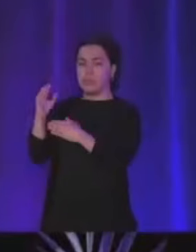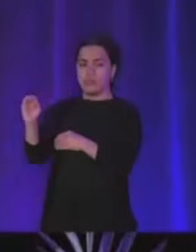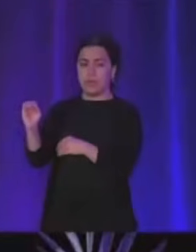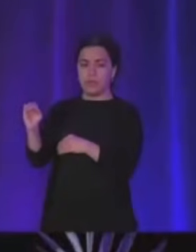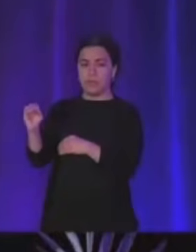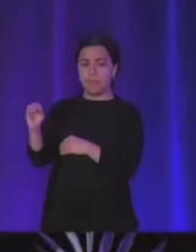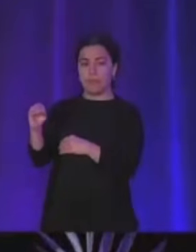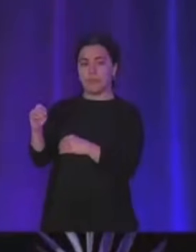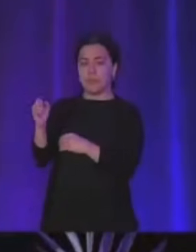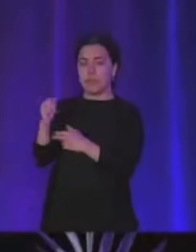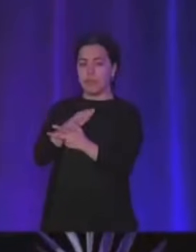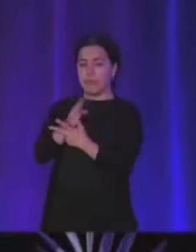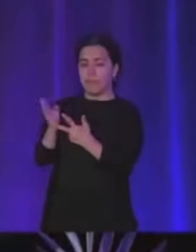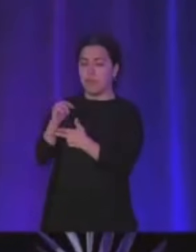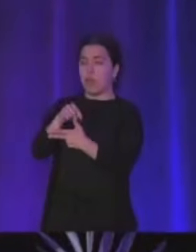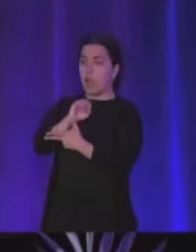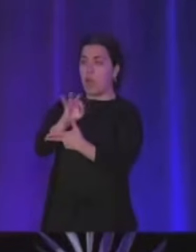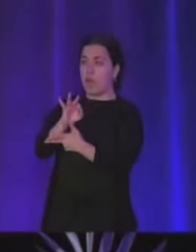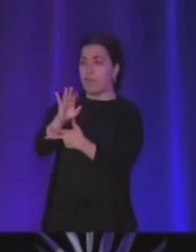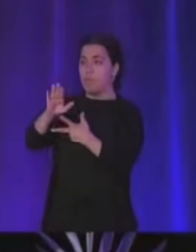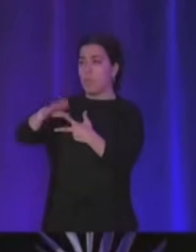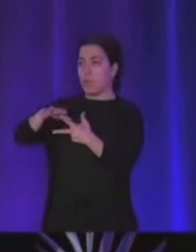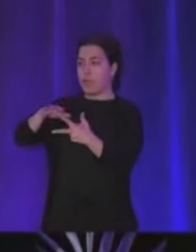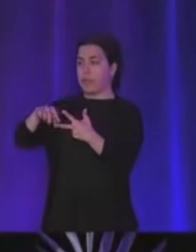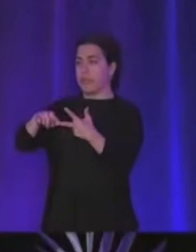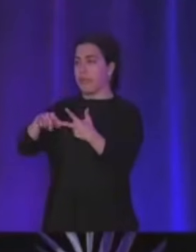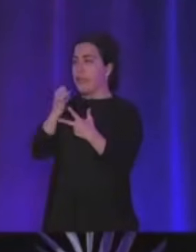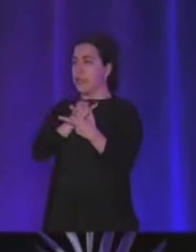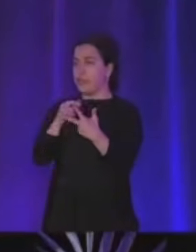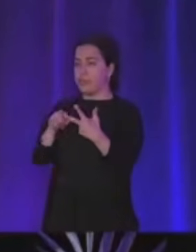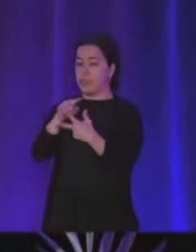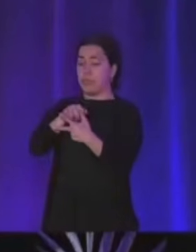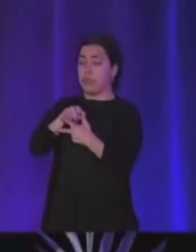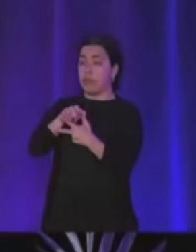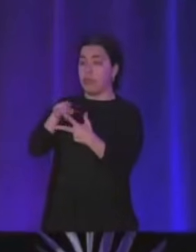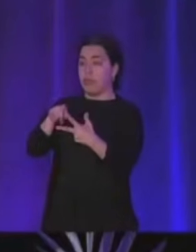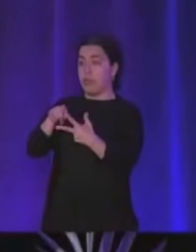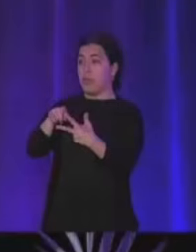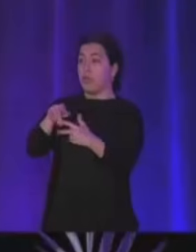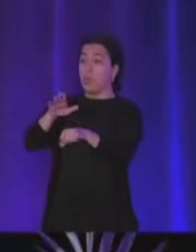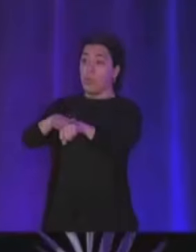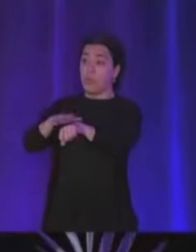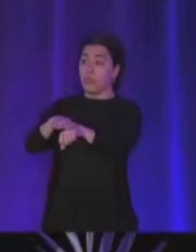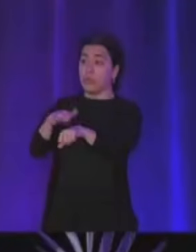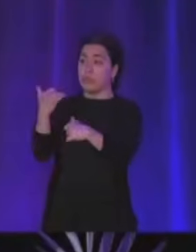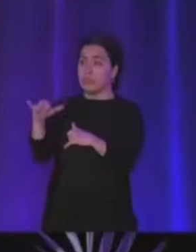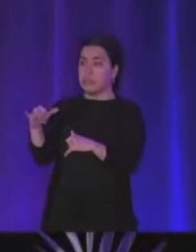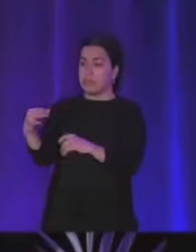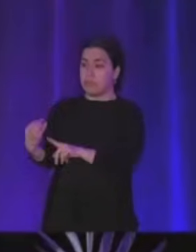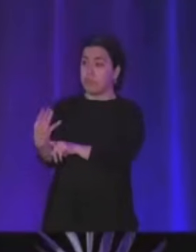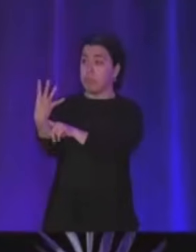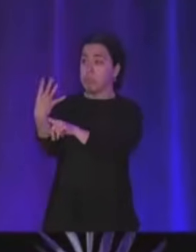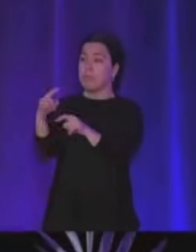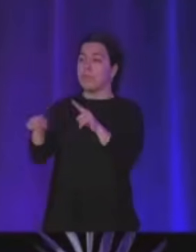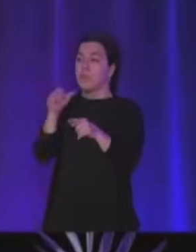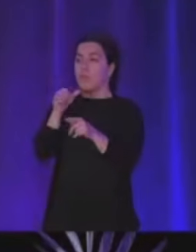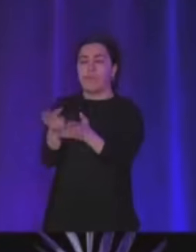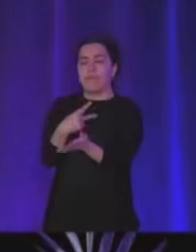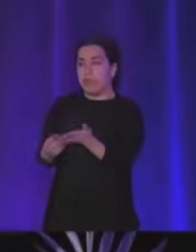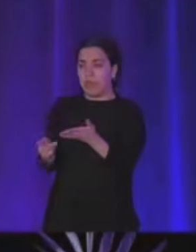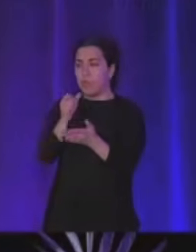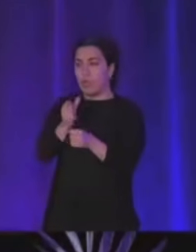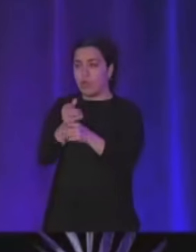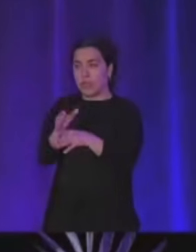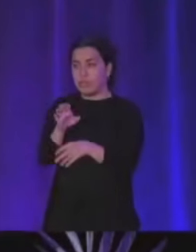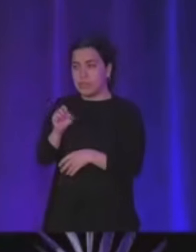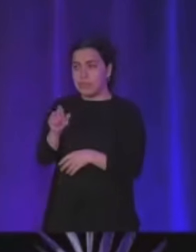severities: off, warn, error. A warning is still going to yell at you, but it won't fail the build. It won't cause ESLint to